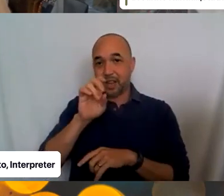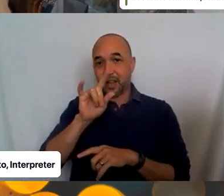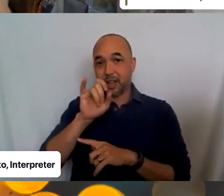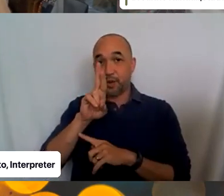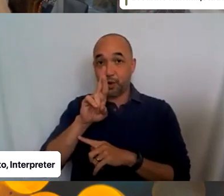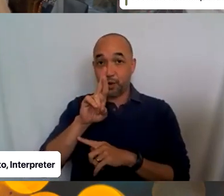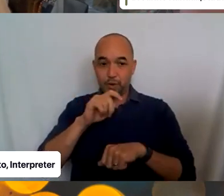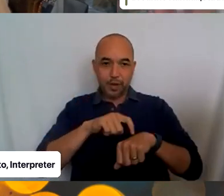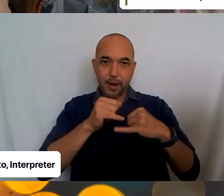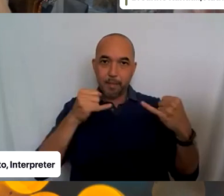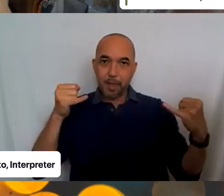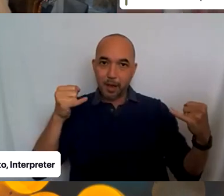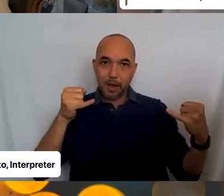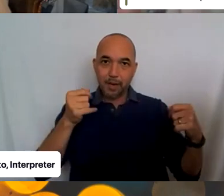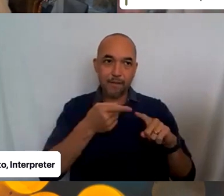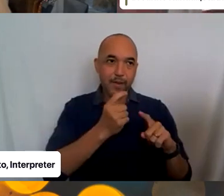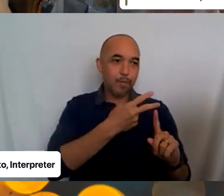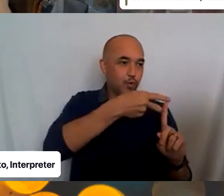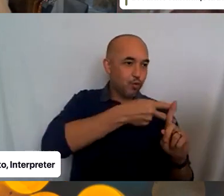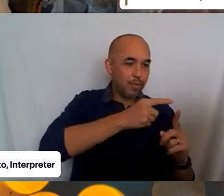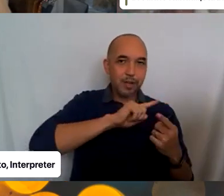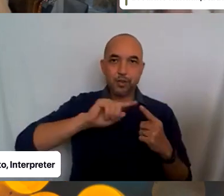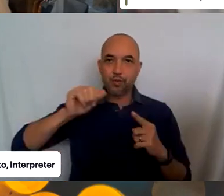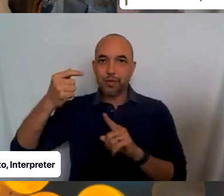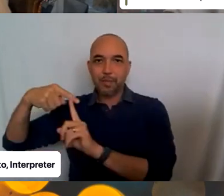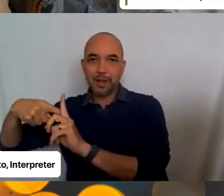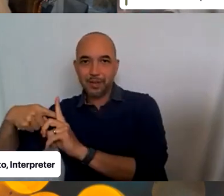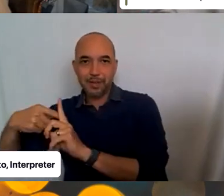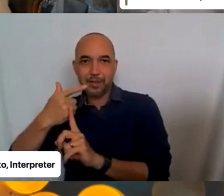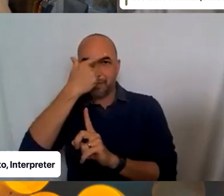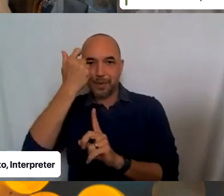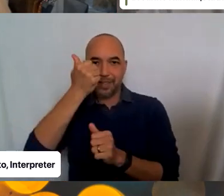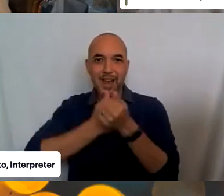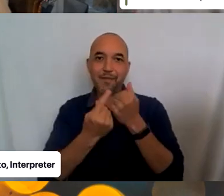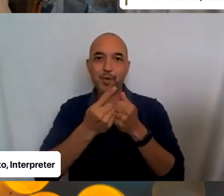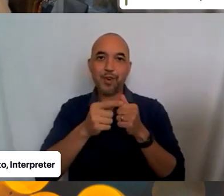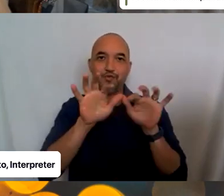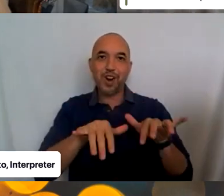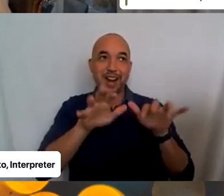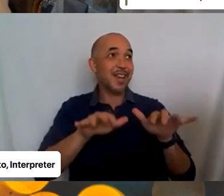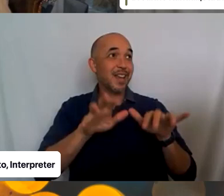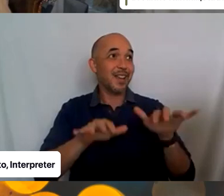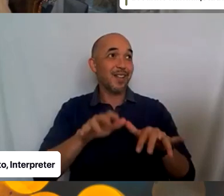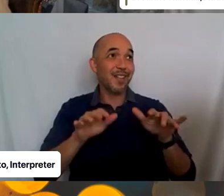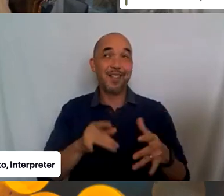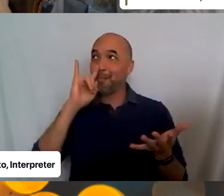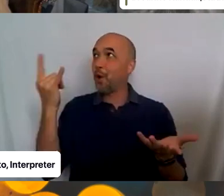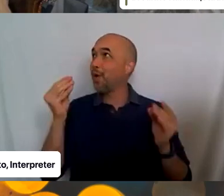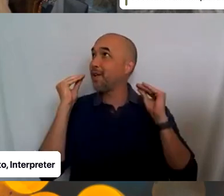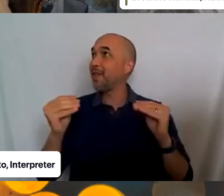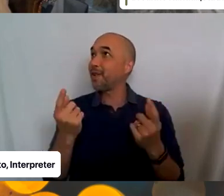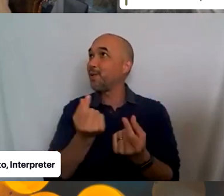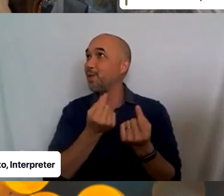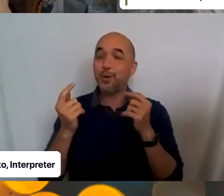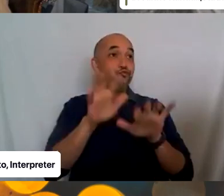months to 8 months, 10 months. Like everything was just, because everybody was writing, nobody had anything else to do, Yeah. So it